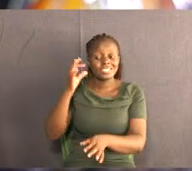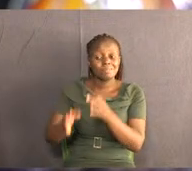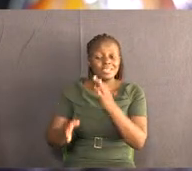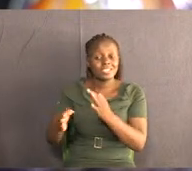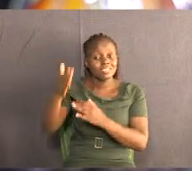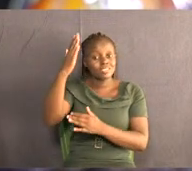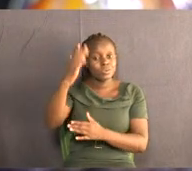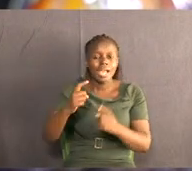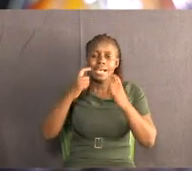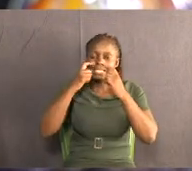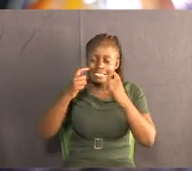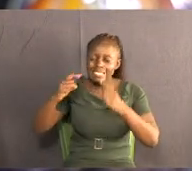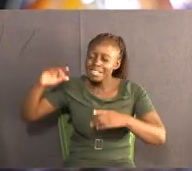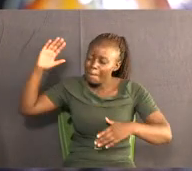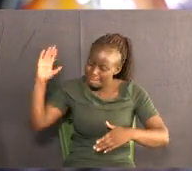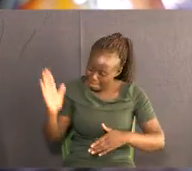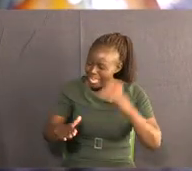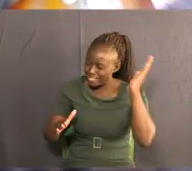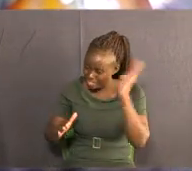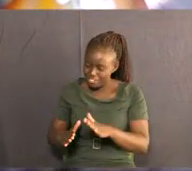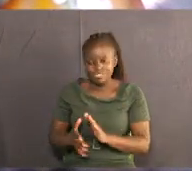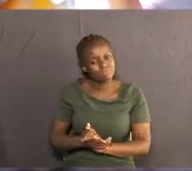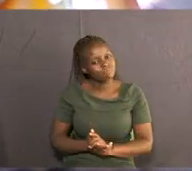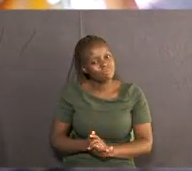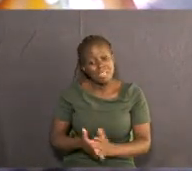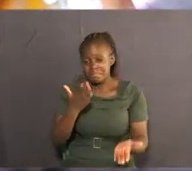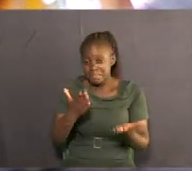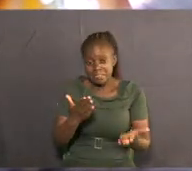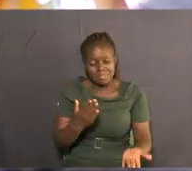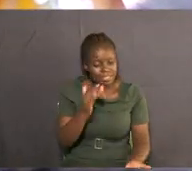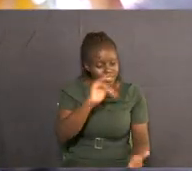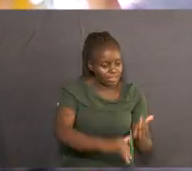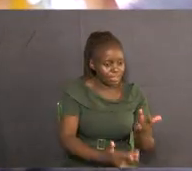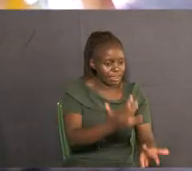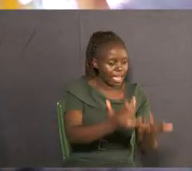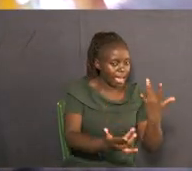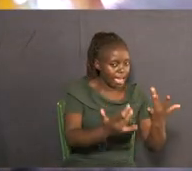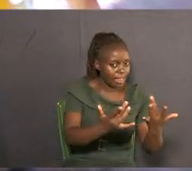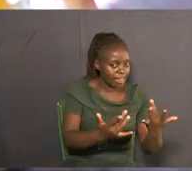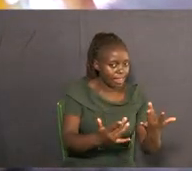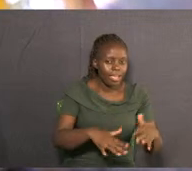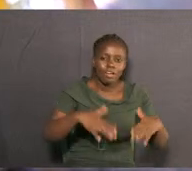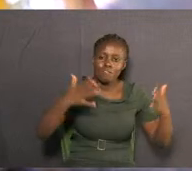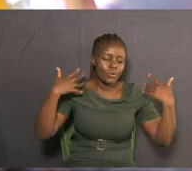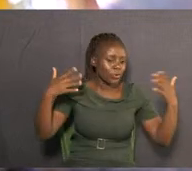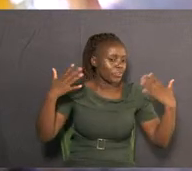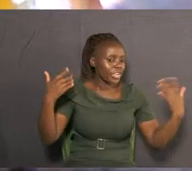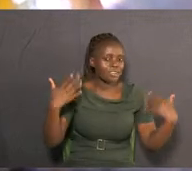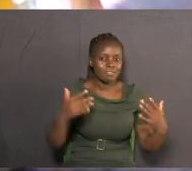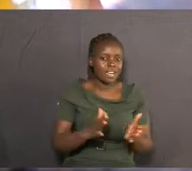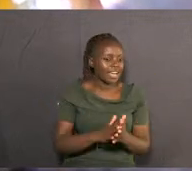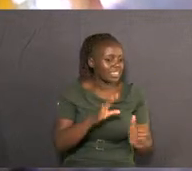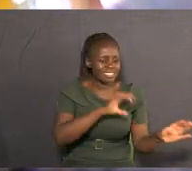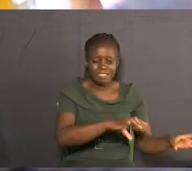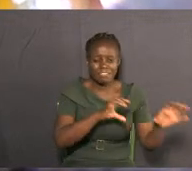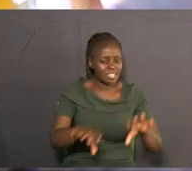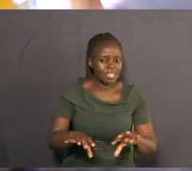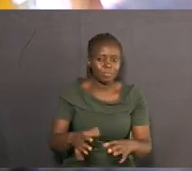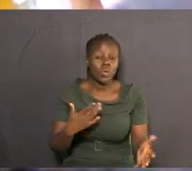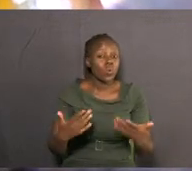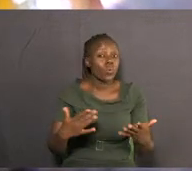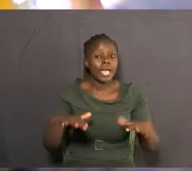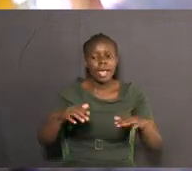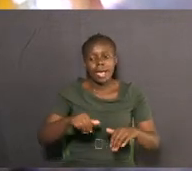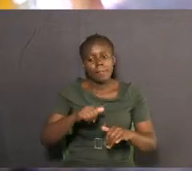be punished. It will either be punished in hell, eternal condemnation, where people will